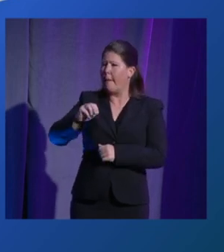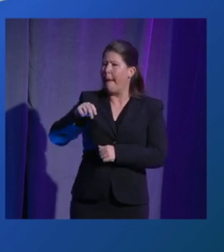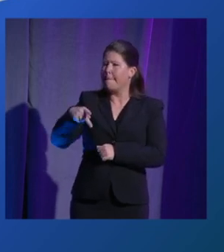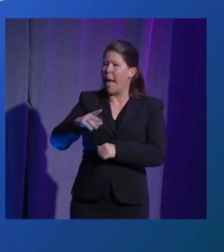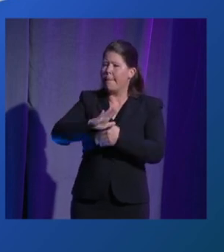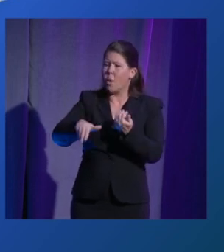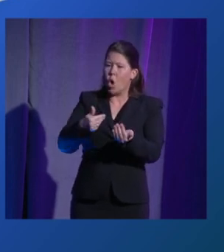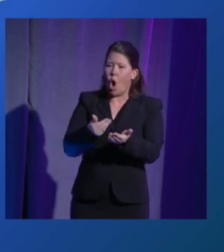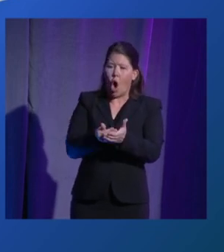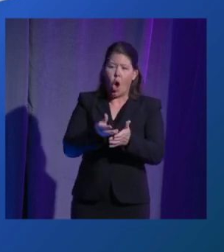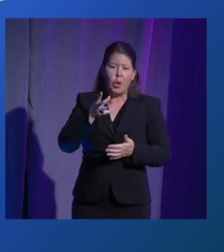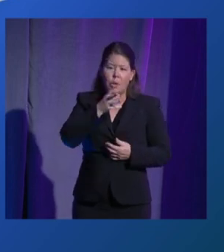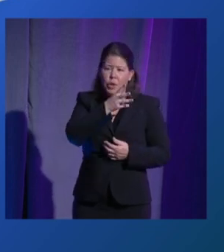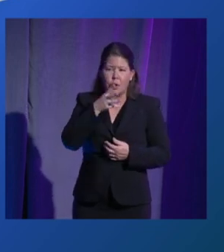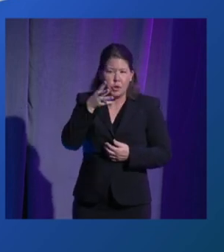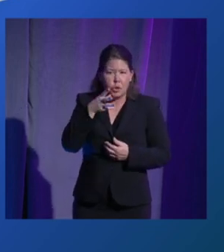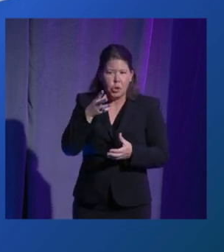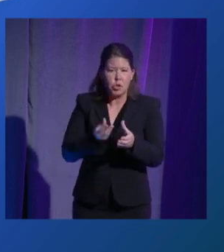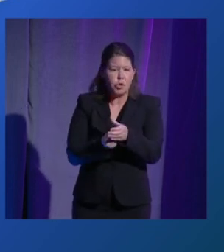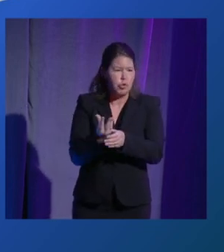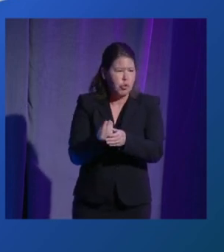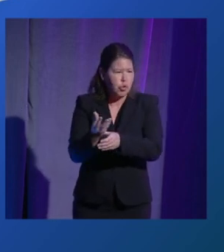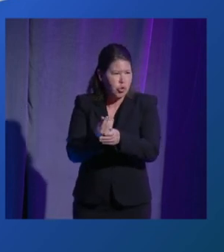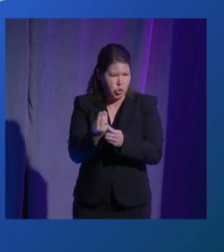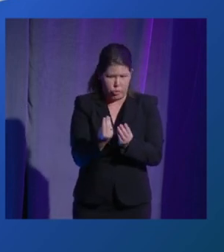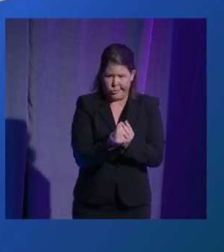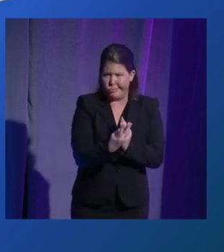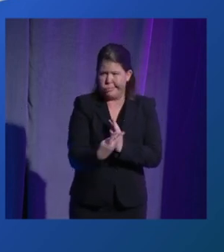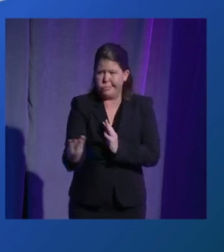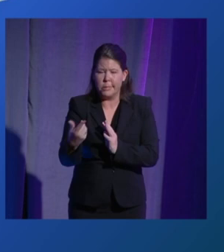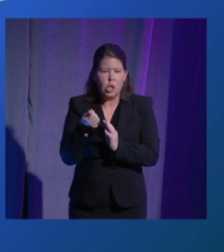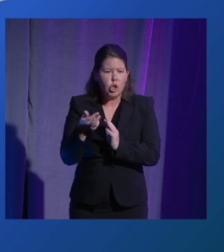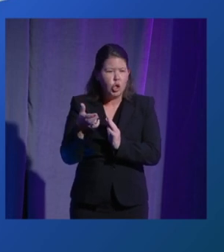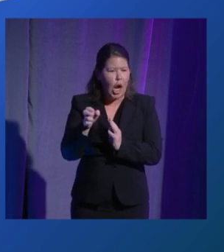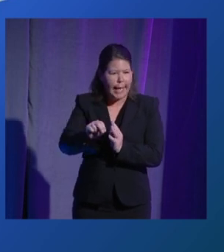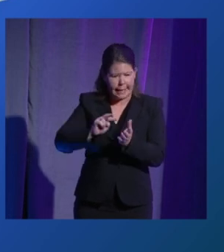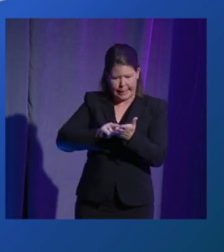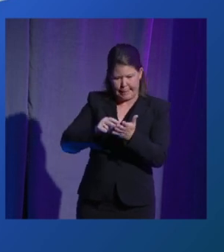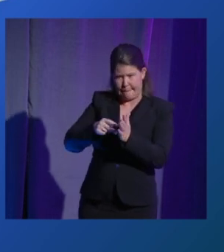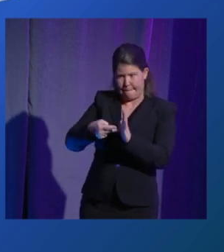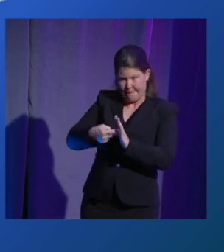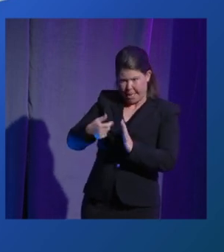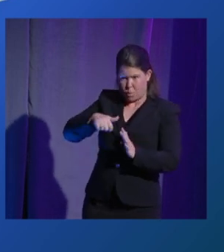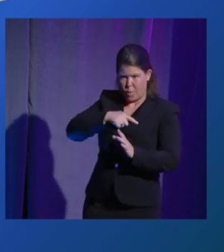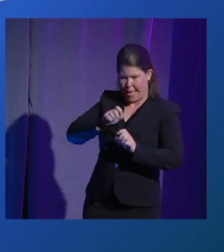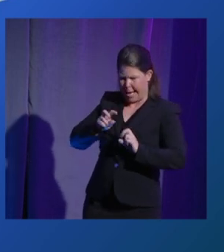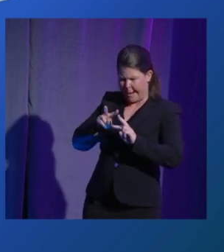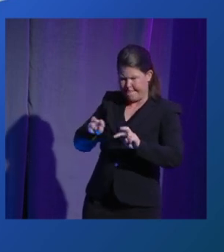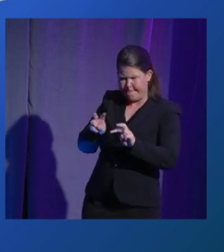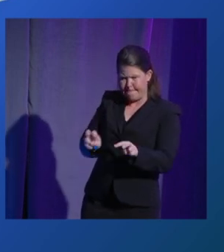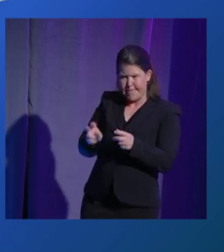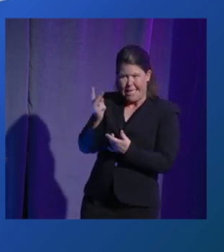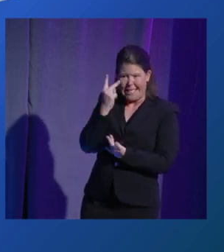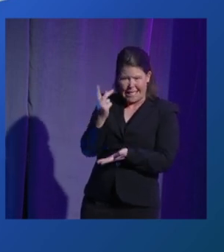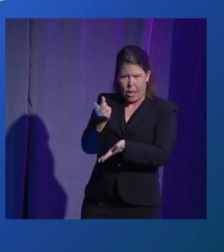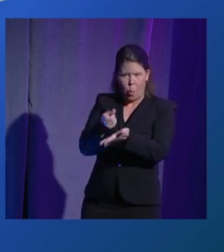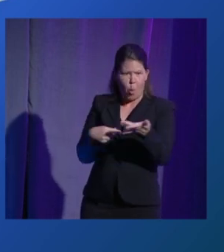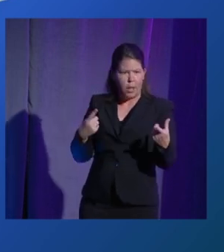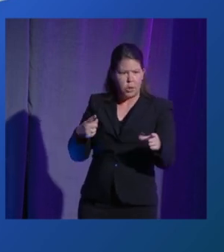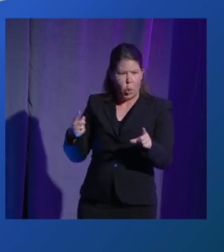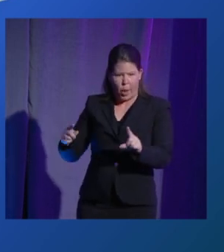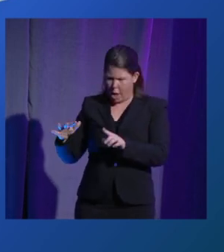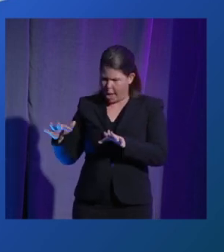could help with estimating the impact of the war as it was going on and we were able to have that data that mapped all the silos in